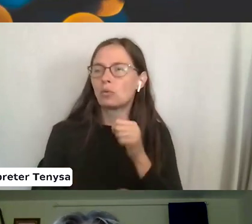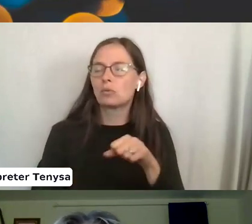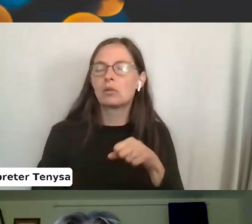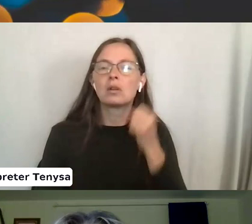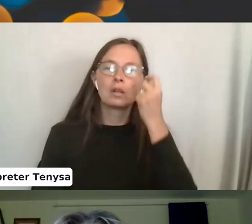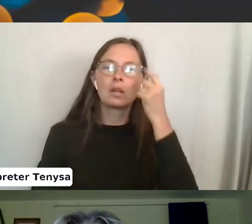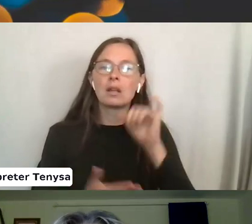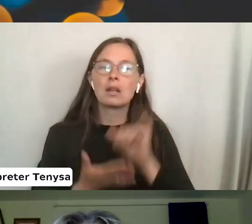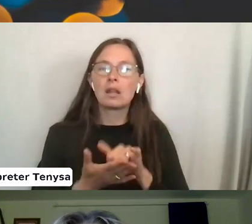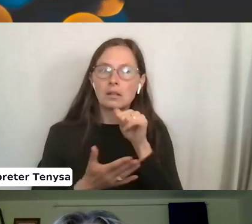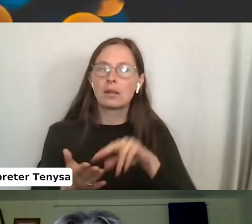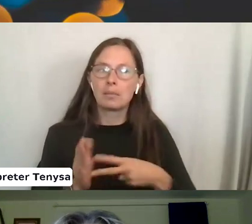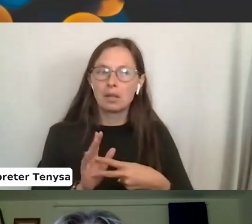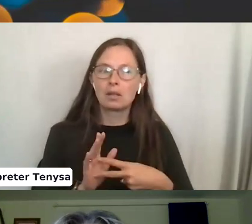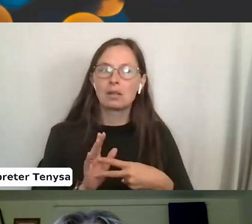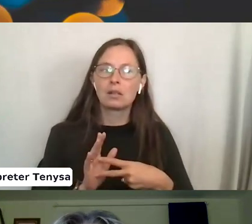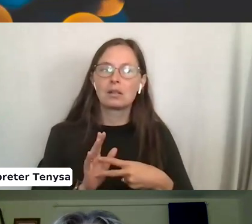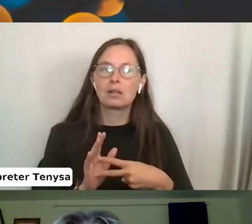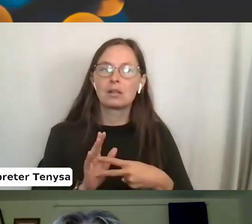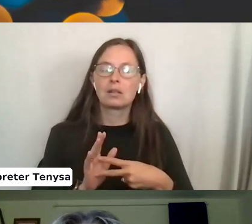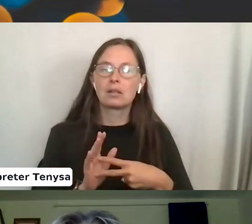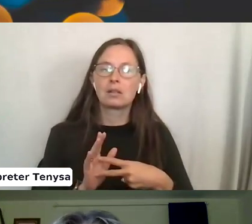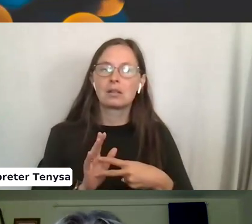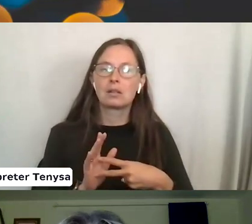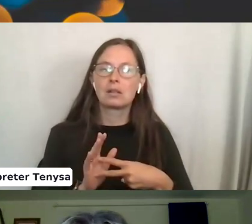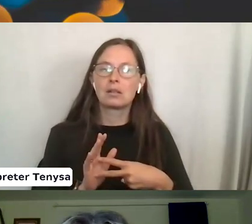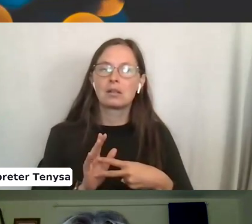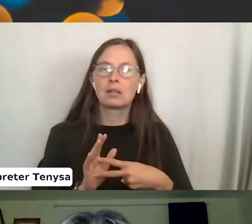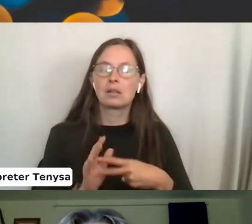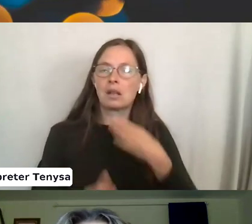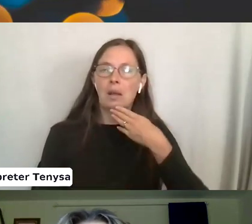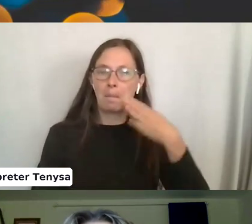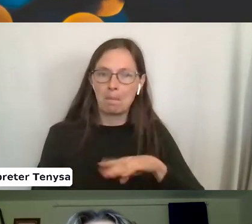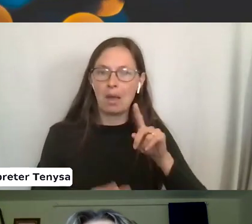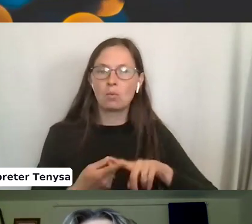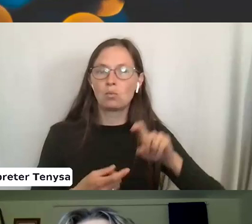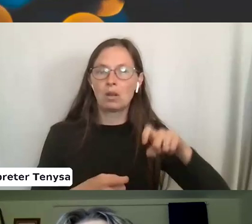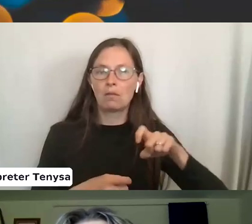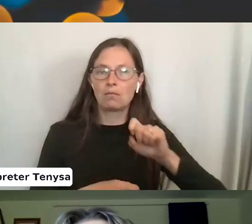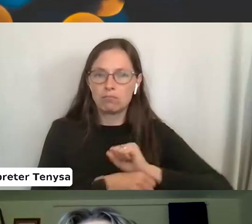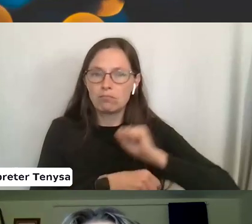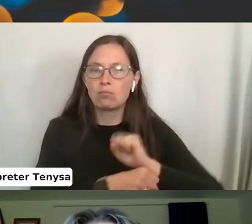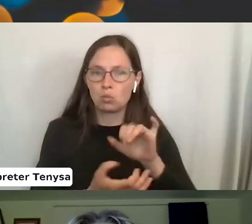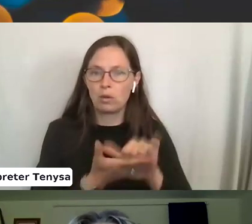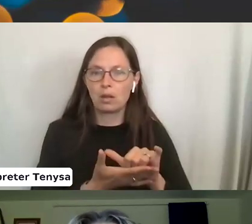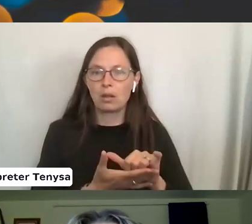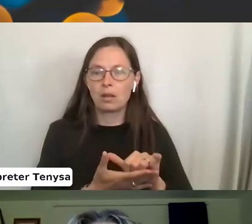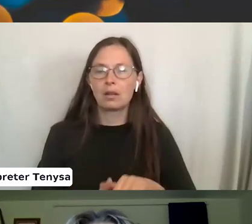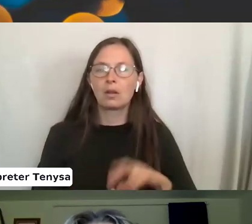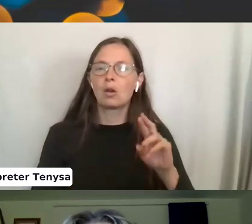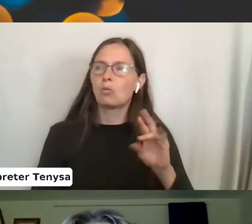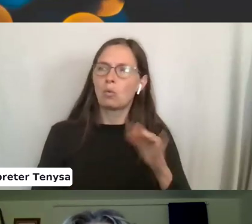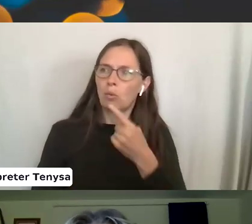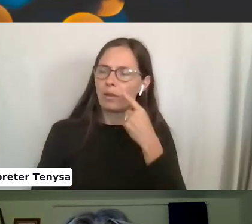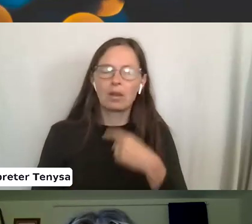but that doesn't mean it's bad work to have to do. What do you think, Rory? Yeah, I think that's an